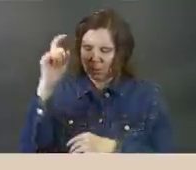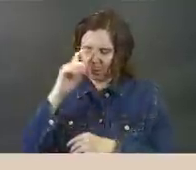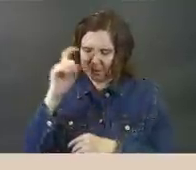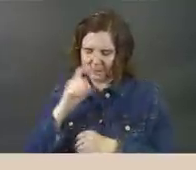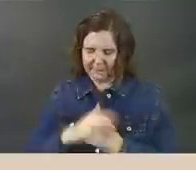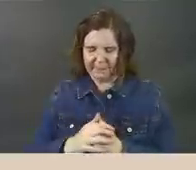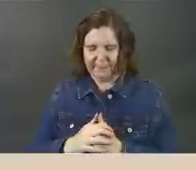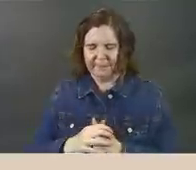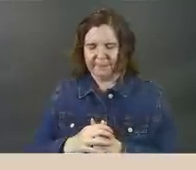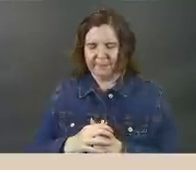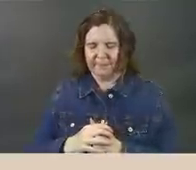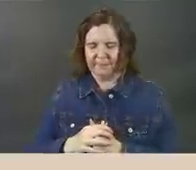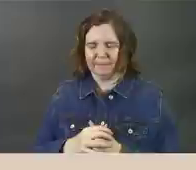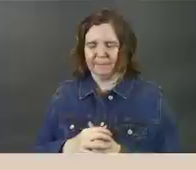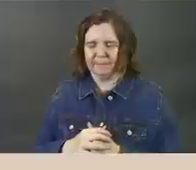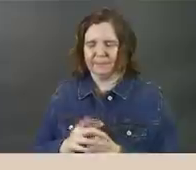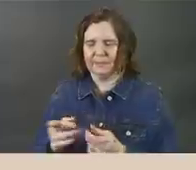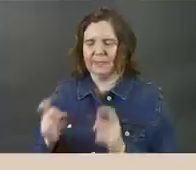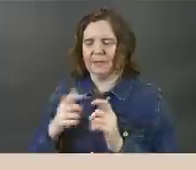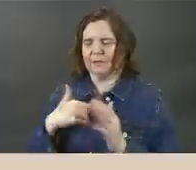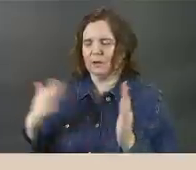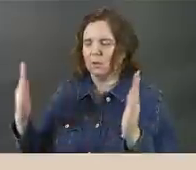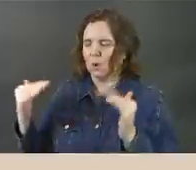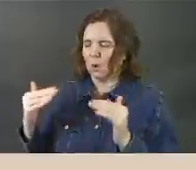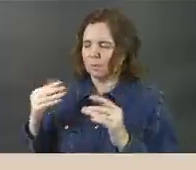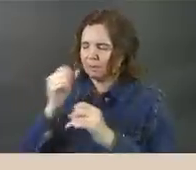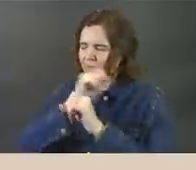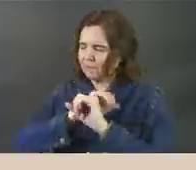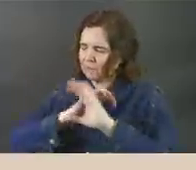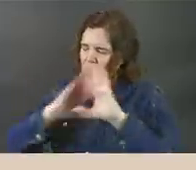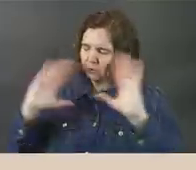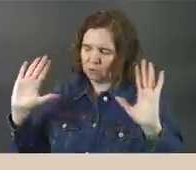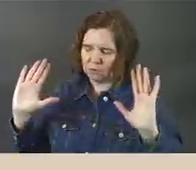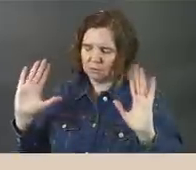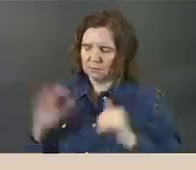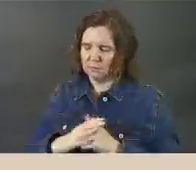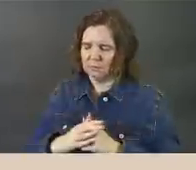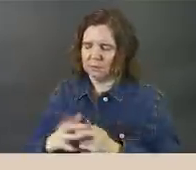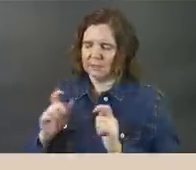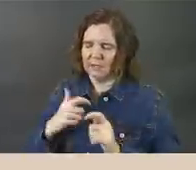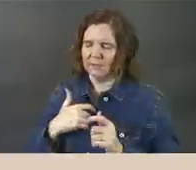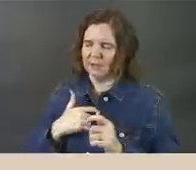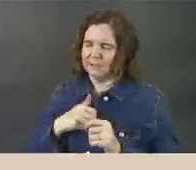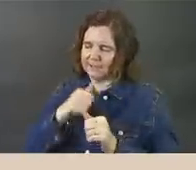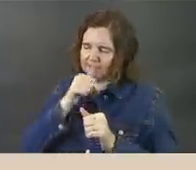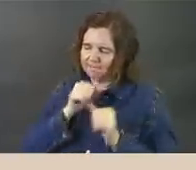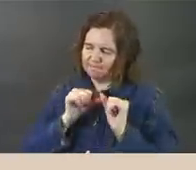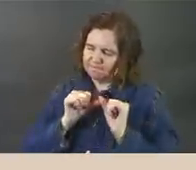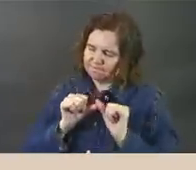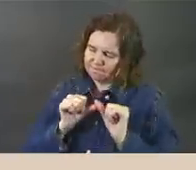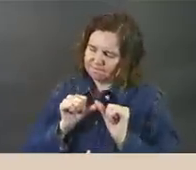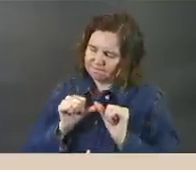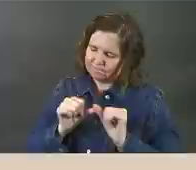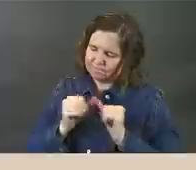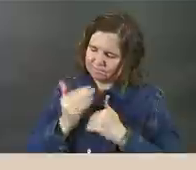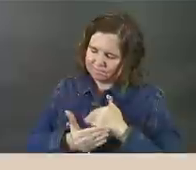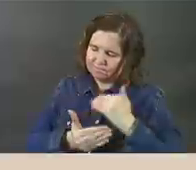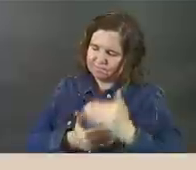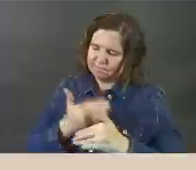wisdom. But God, give us the hope. Give us the vision. God, give us the endurance to keep moving